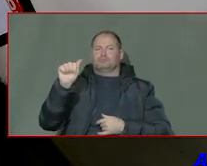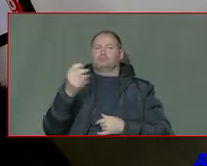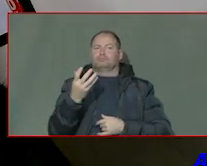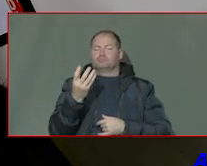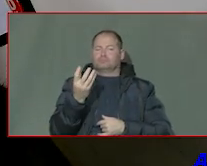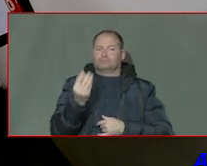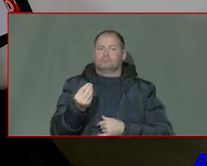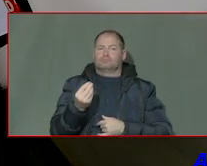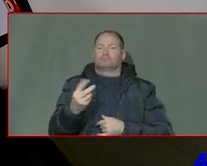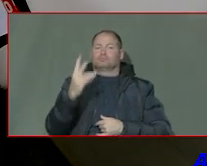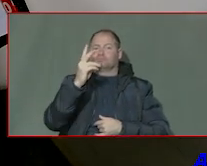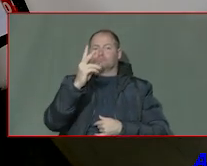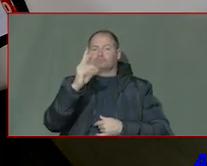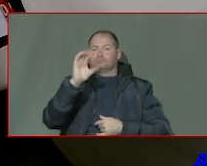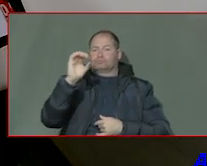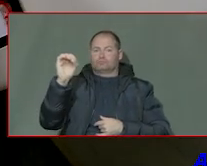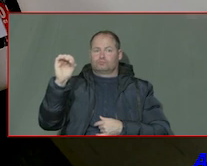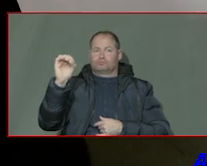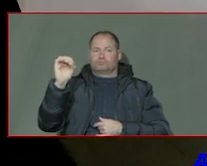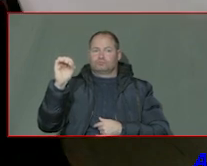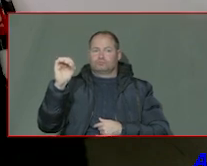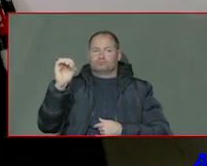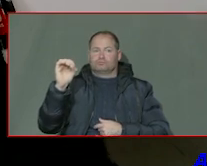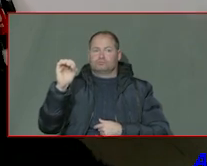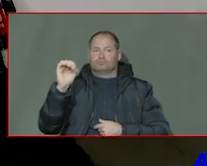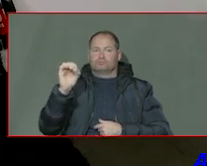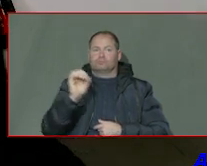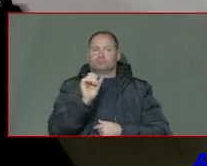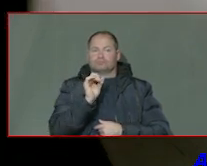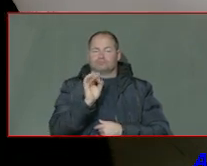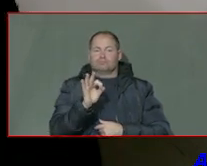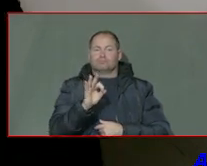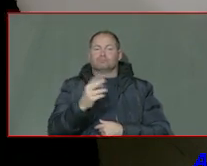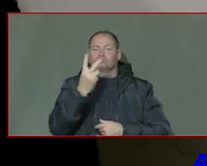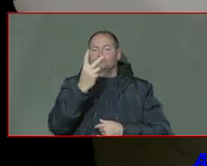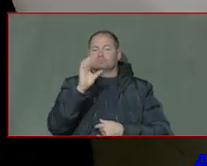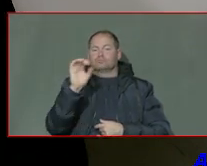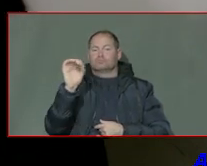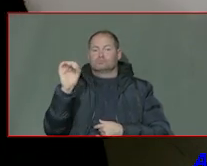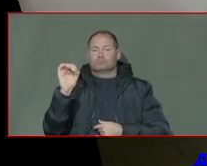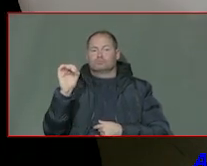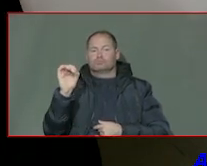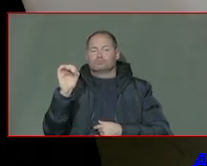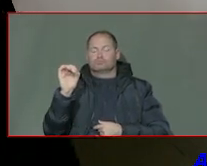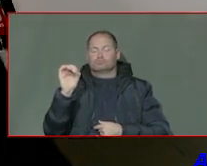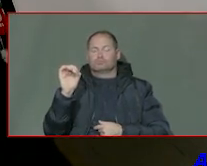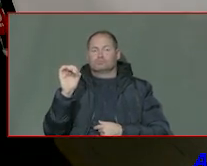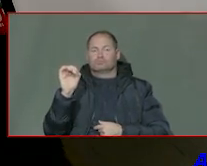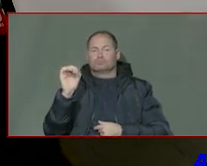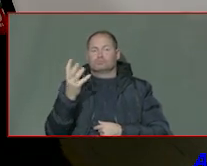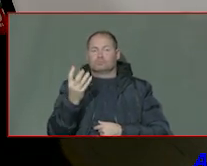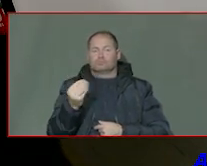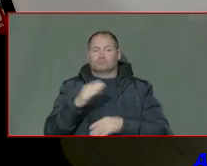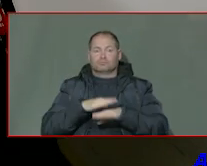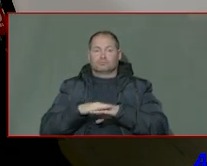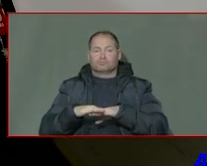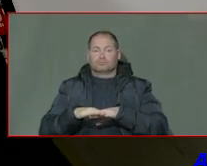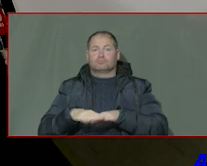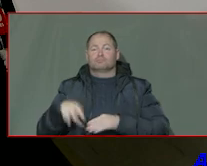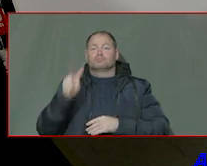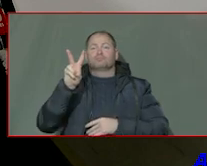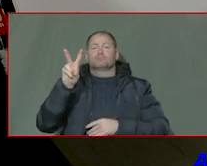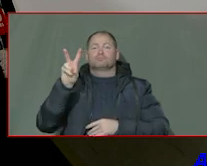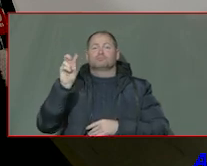200 nitrogenous bases, then from the 200 nitrogenous bases, 20 of